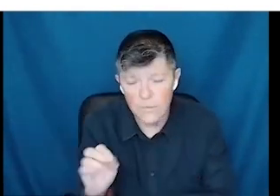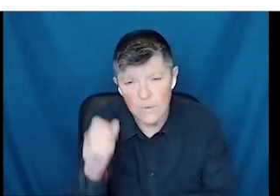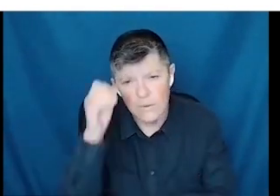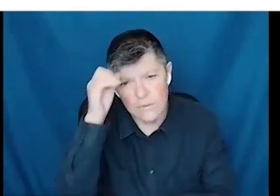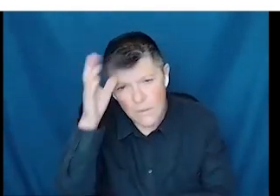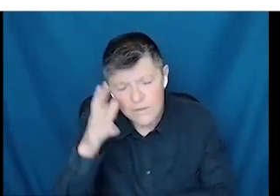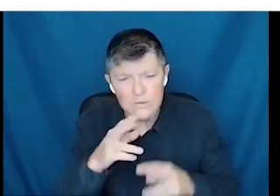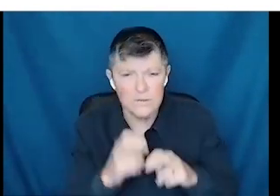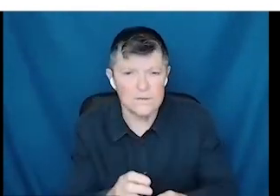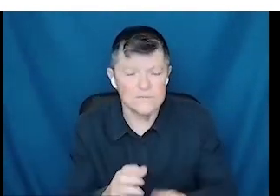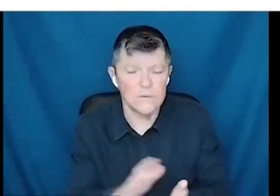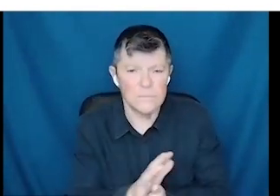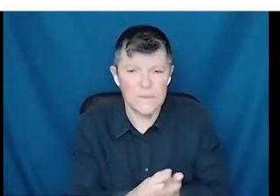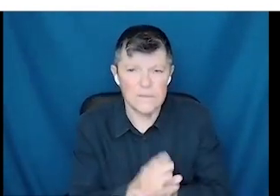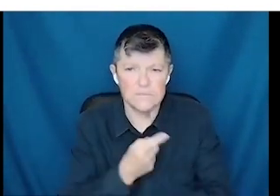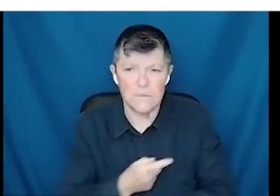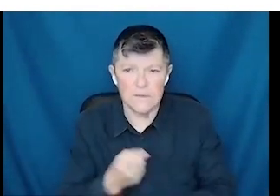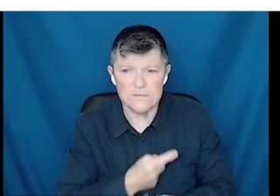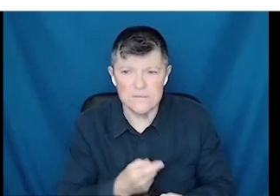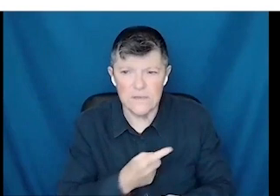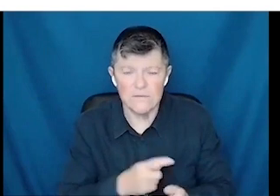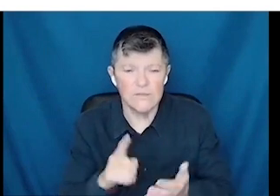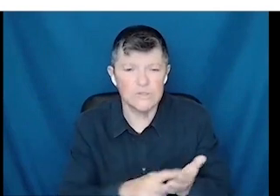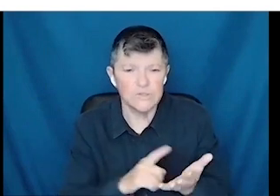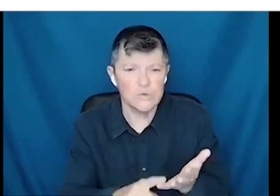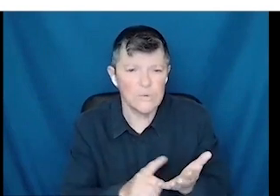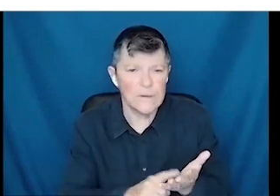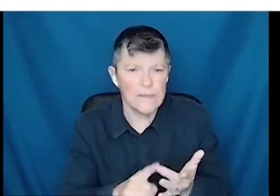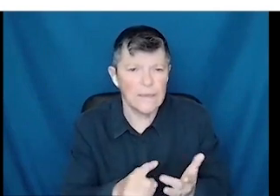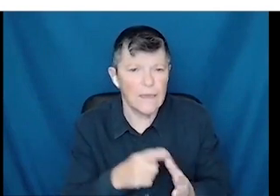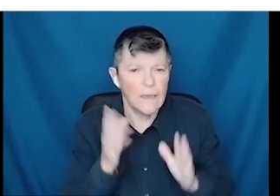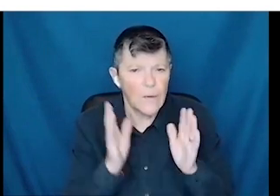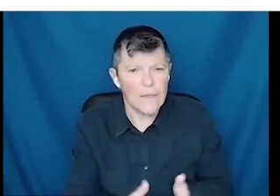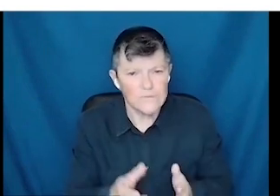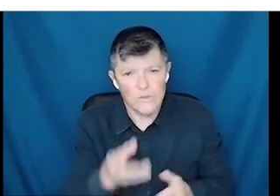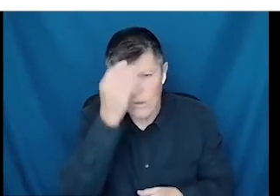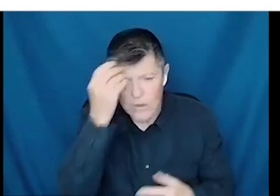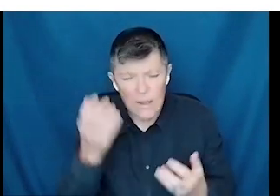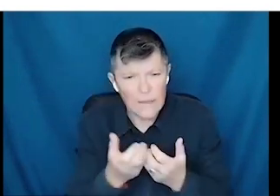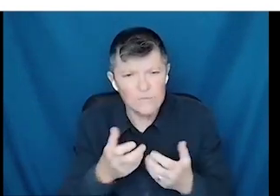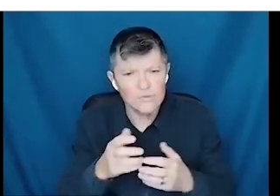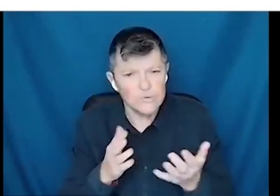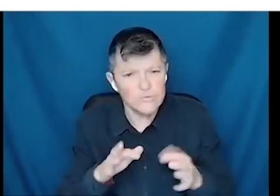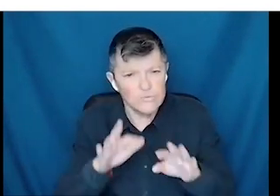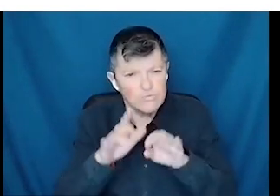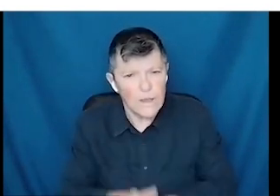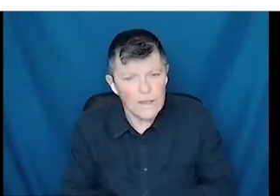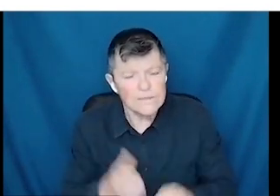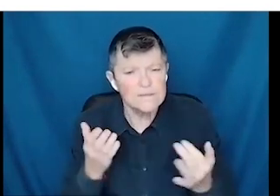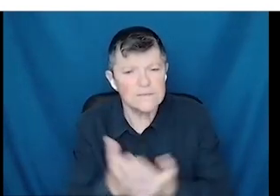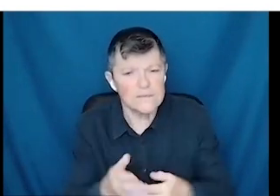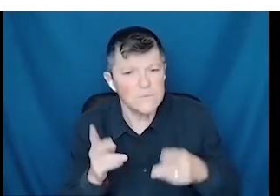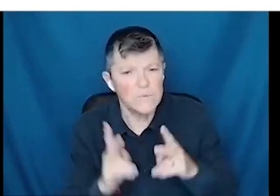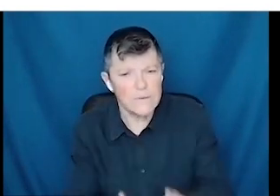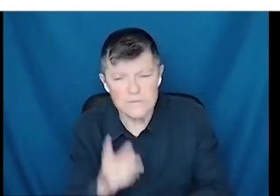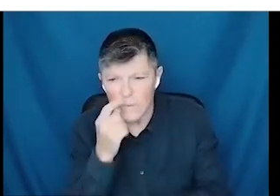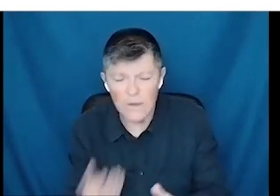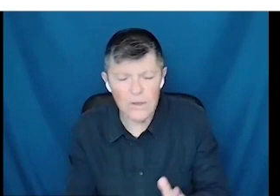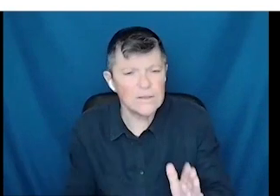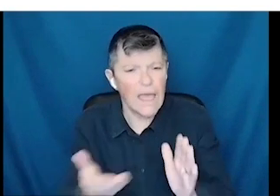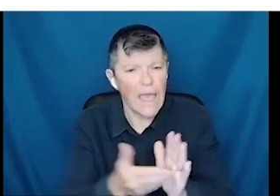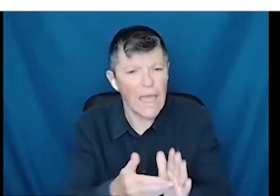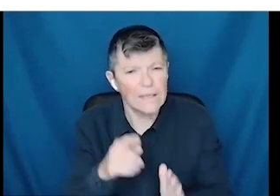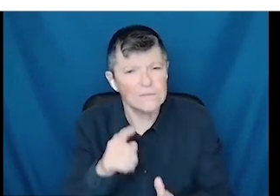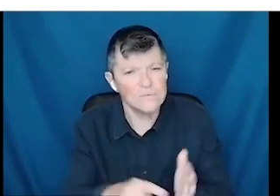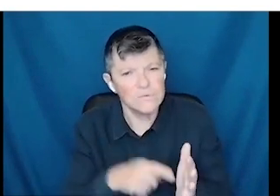of writing accessibly over the summer so we could effectively add to the toolkit and add to making this launch event